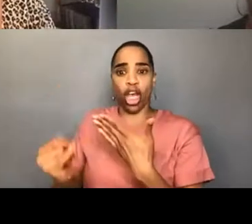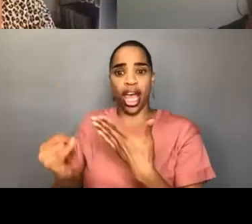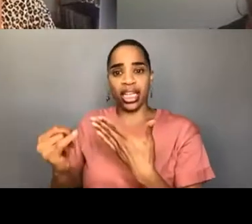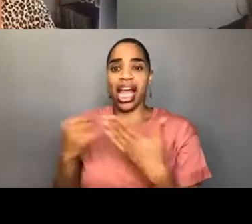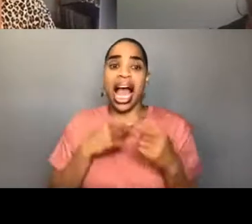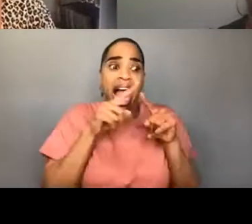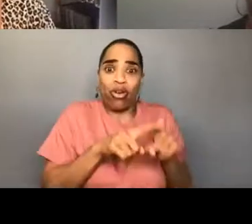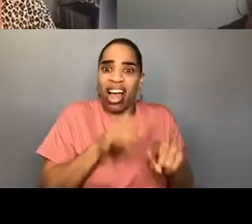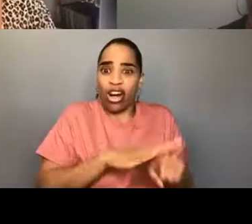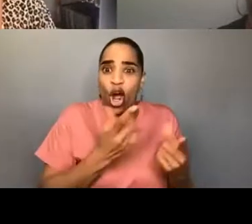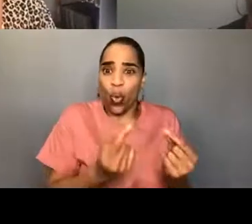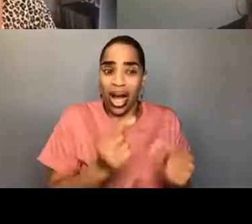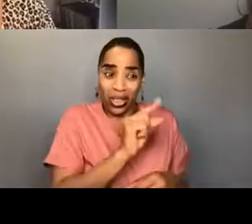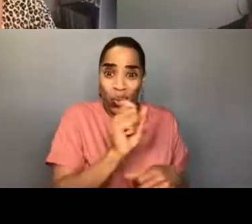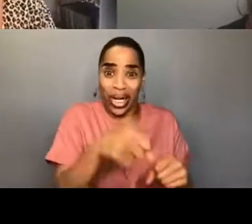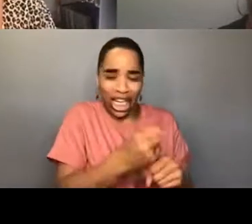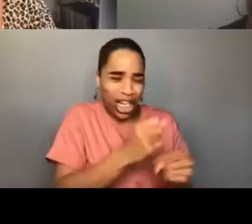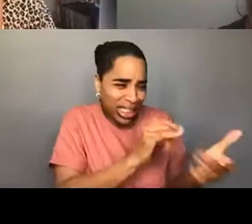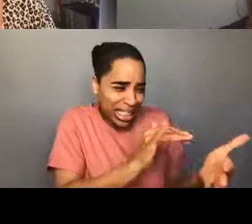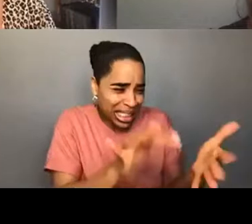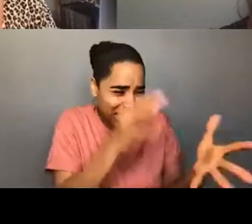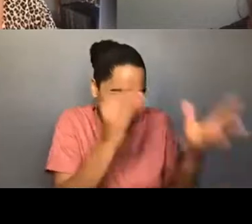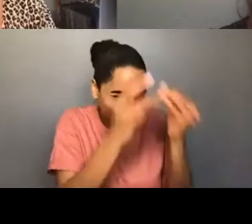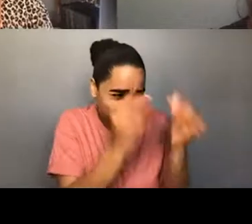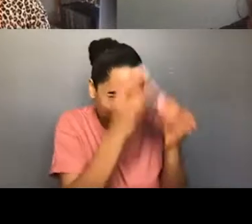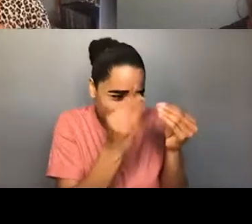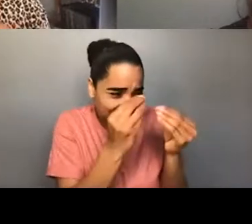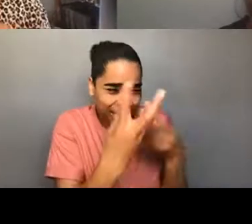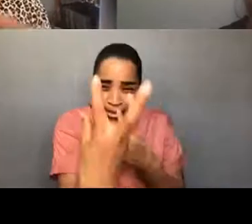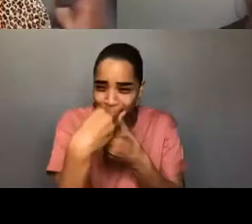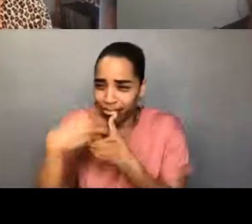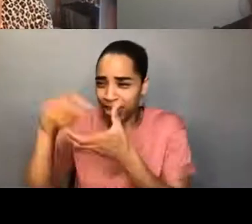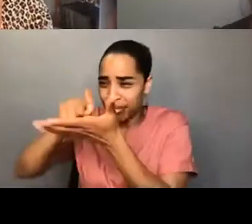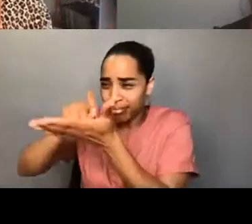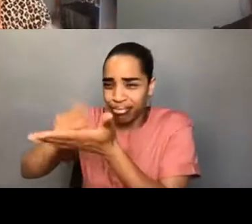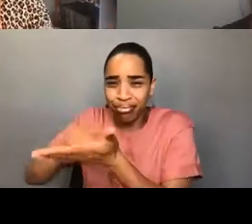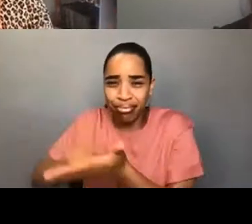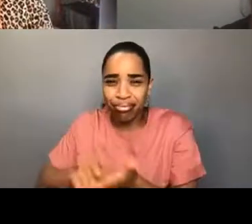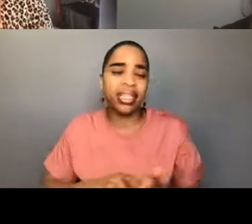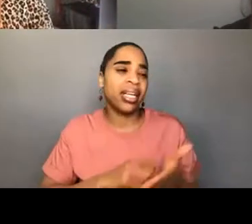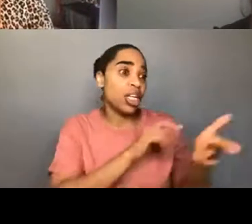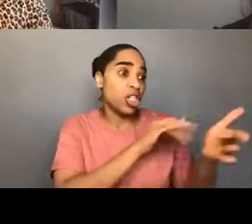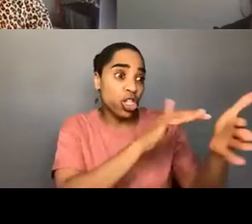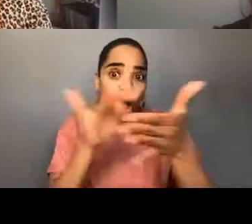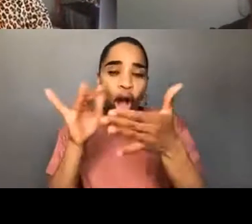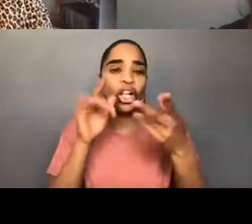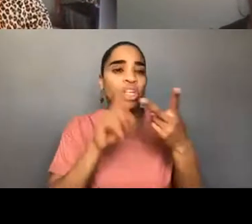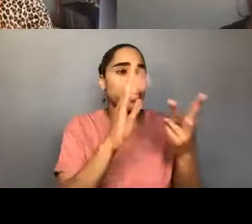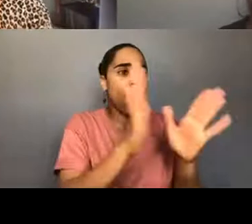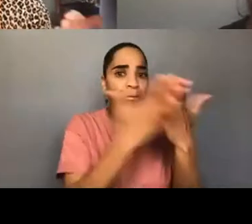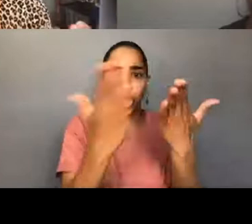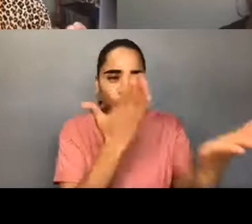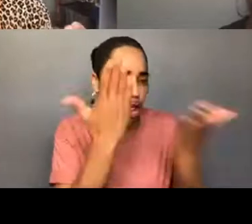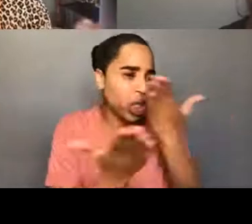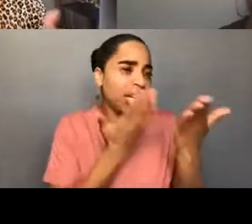all of those decades of scholarship that I had been reading, all of the scholars I've been reading to